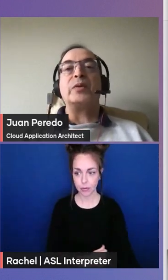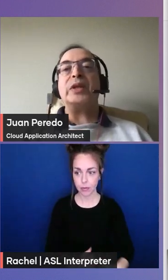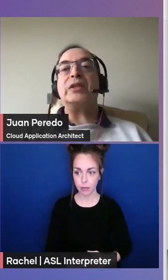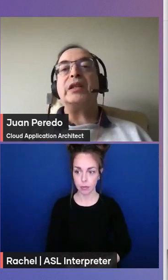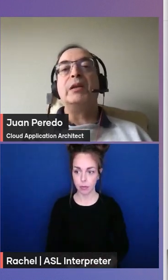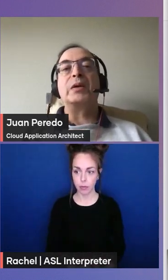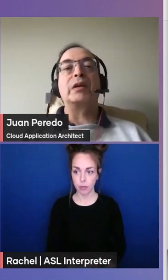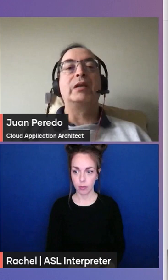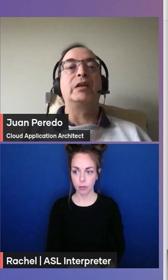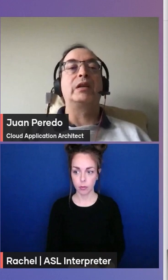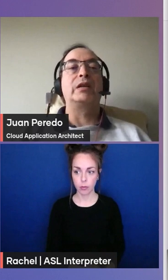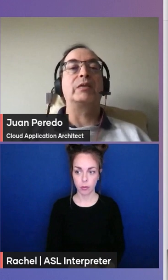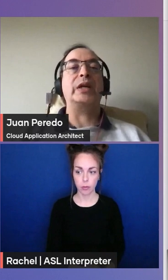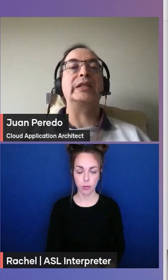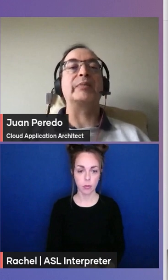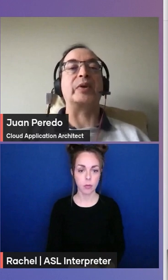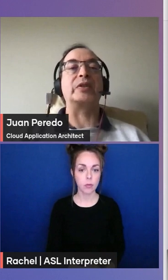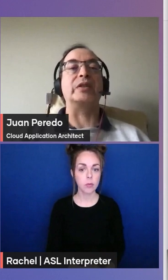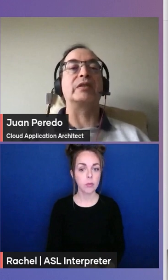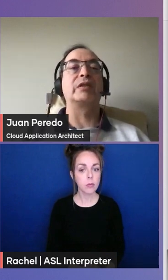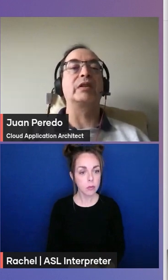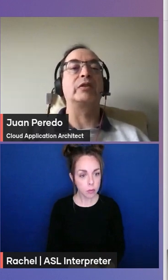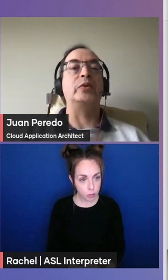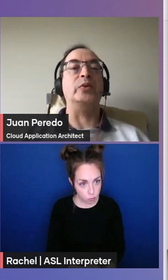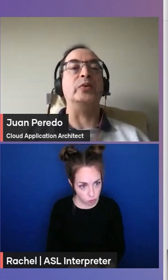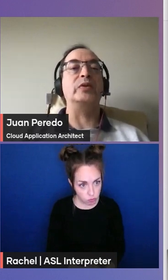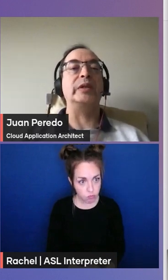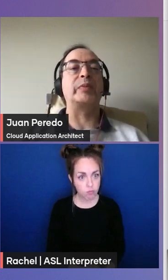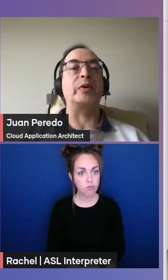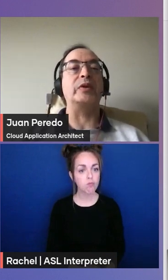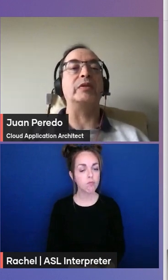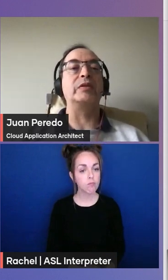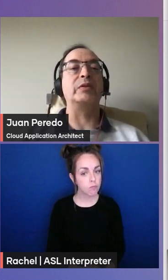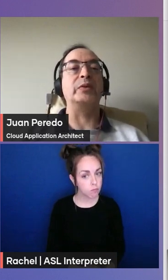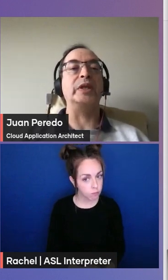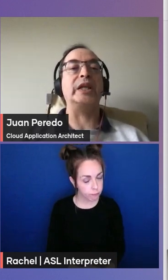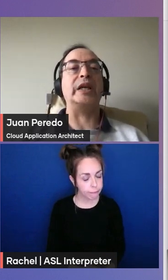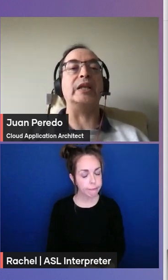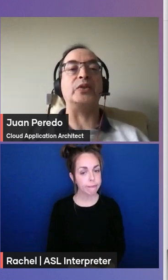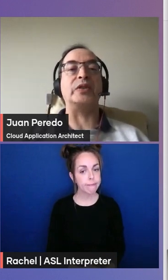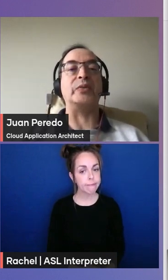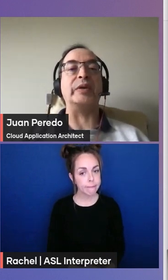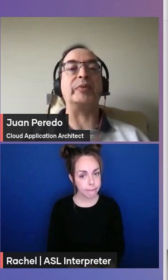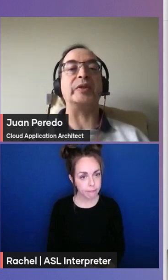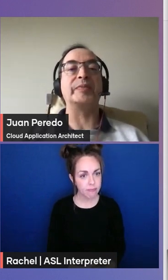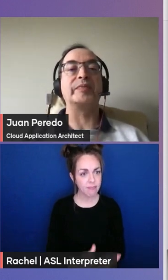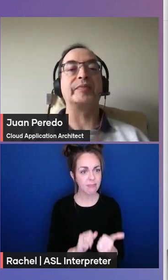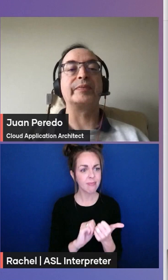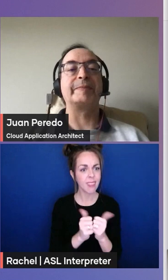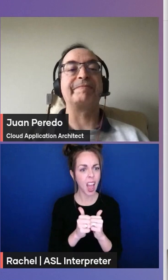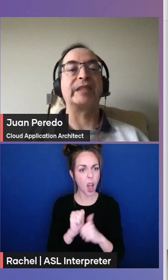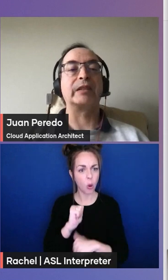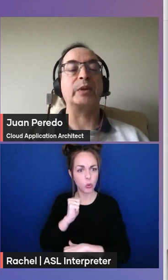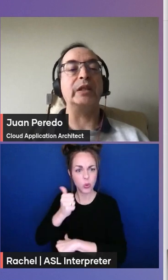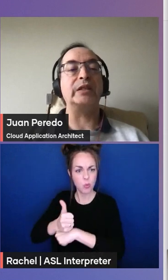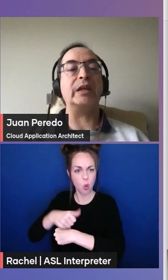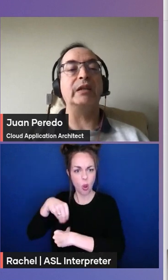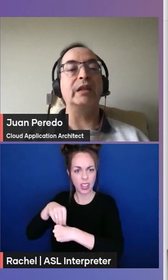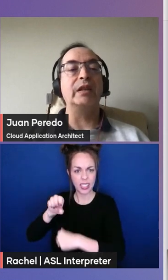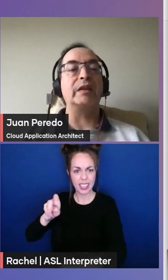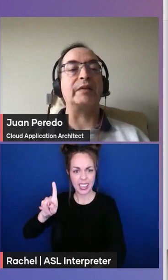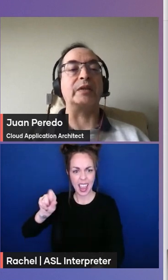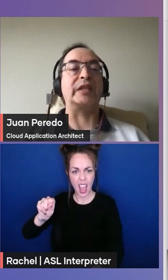So what does it look? What is the process to deploy to EKS using Waypoint? Well, it's